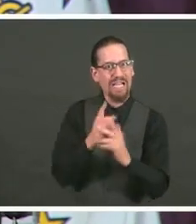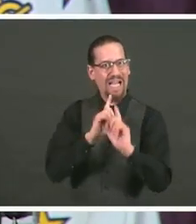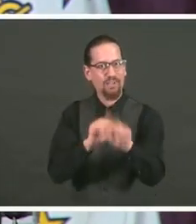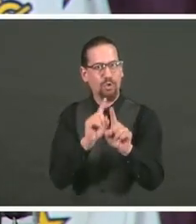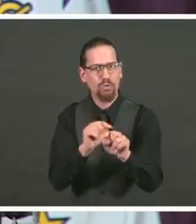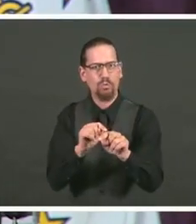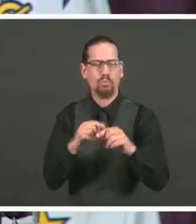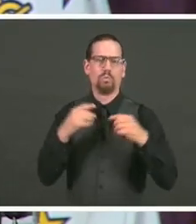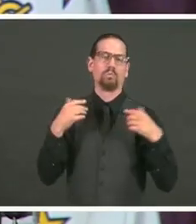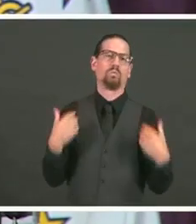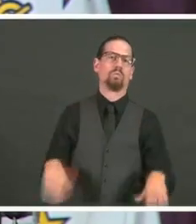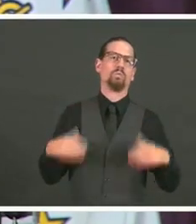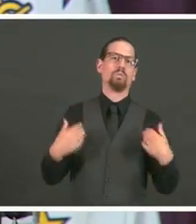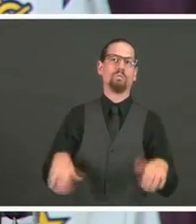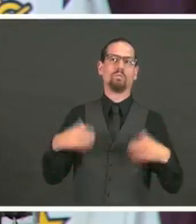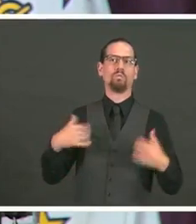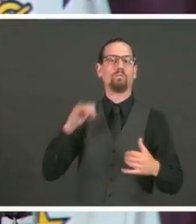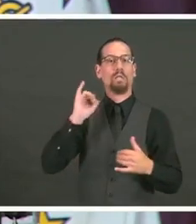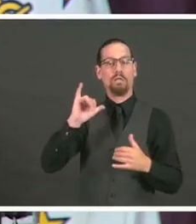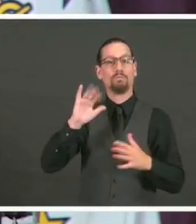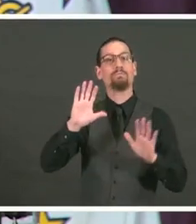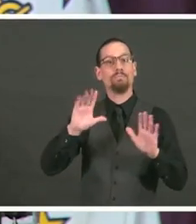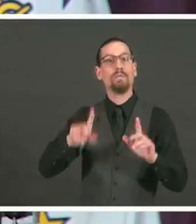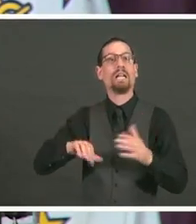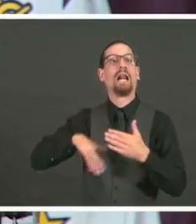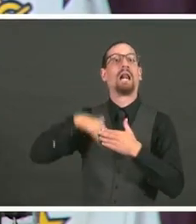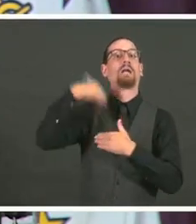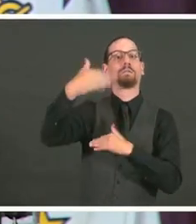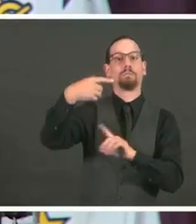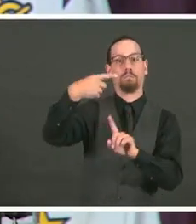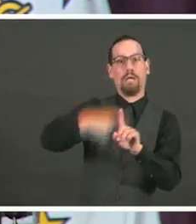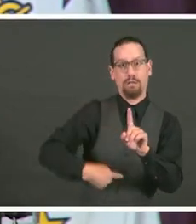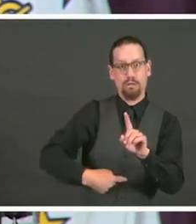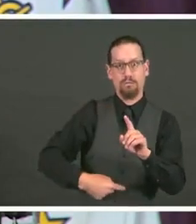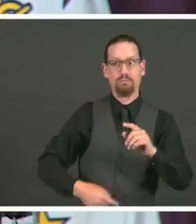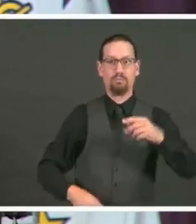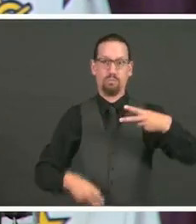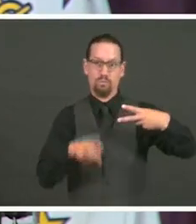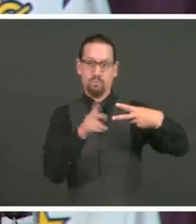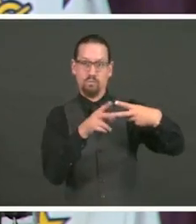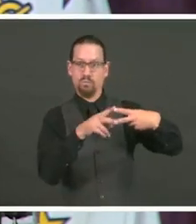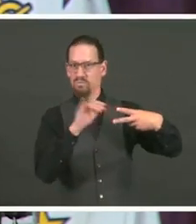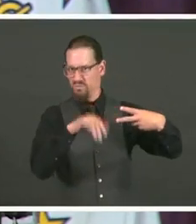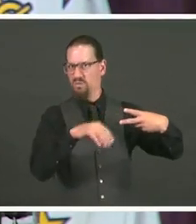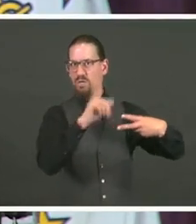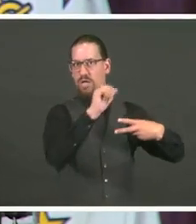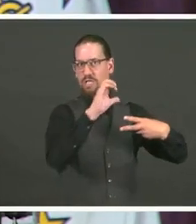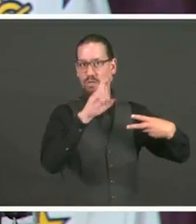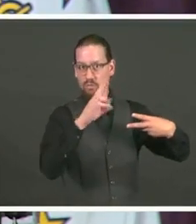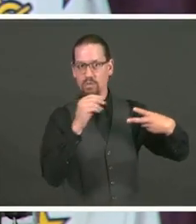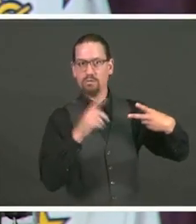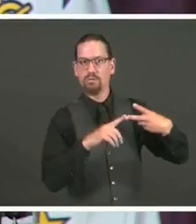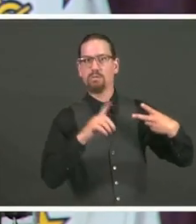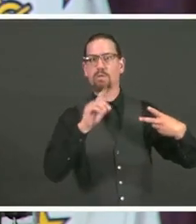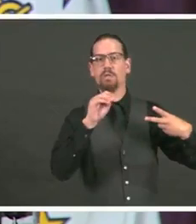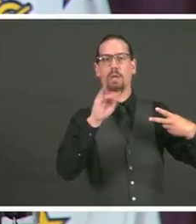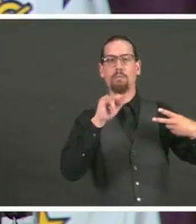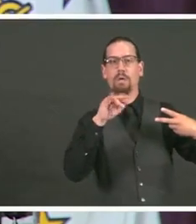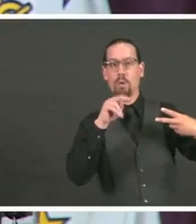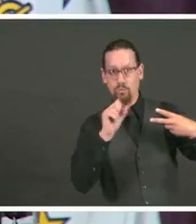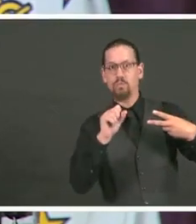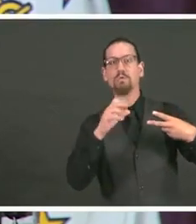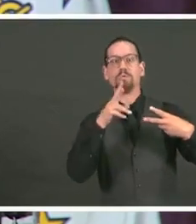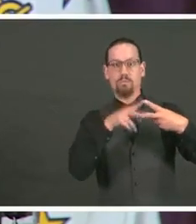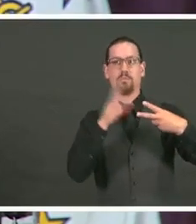month, Dominion will increase their capacity to 7,000 tests a day, 48-hour